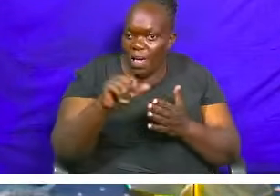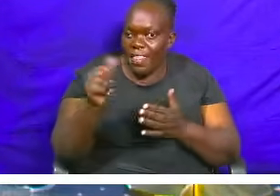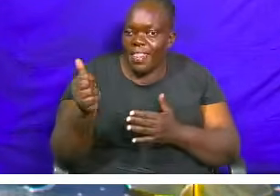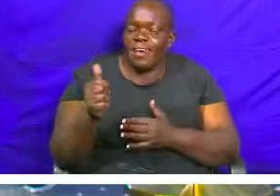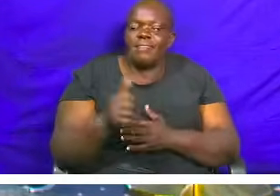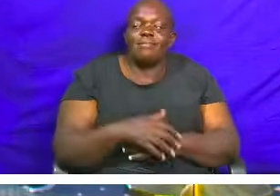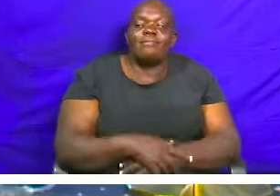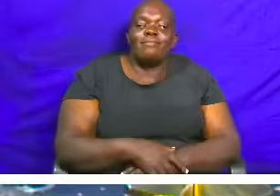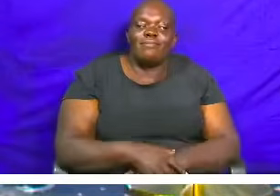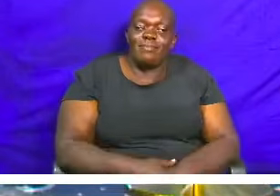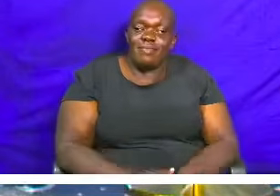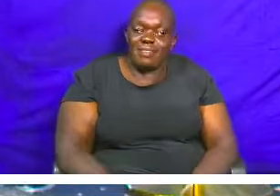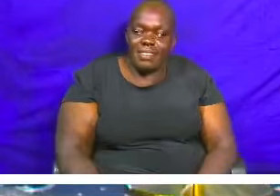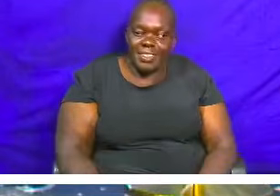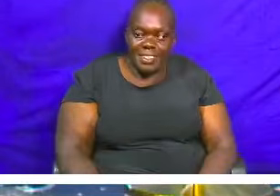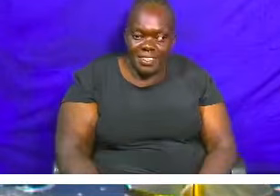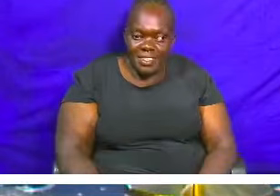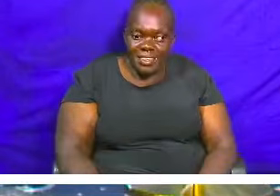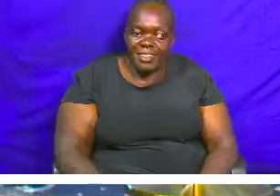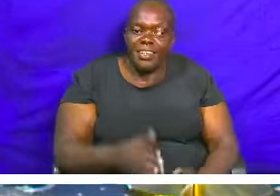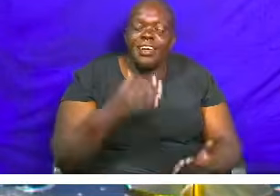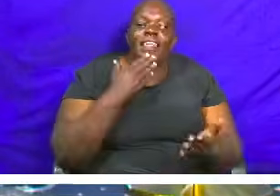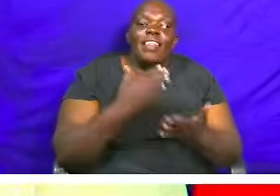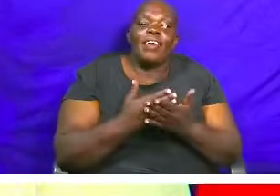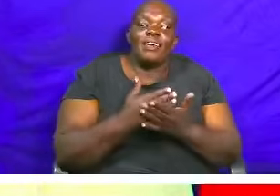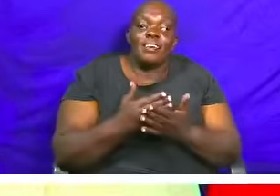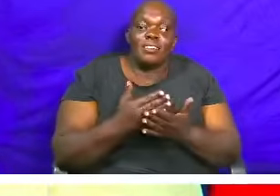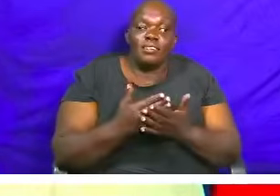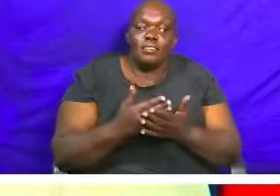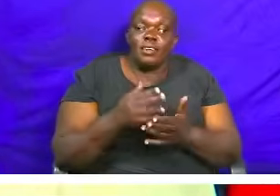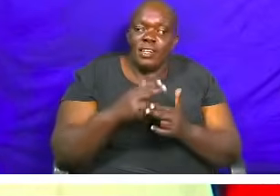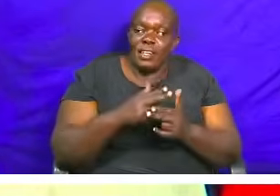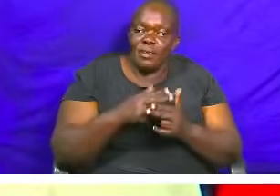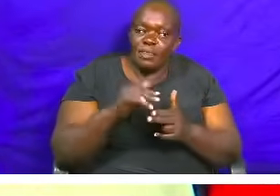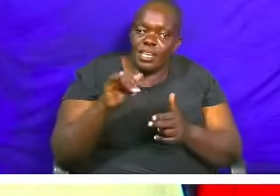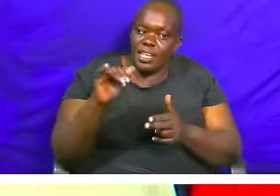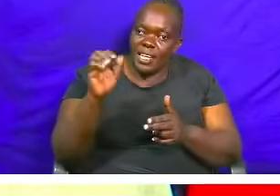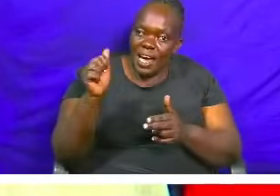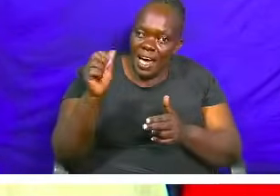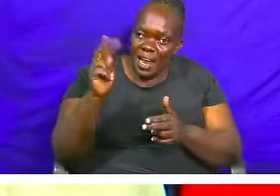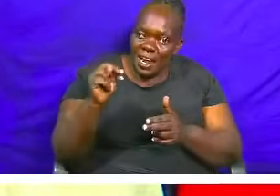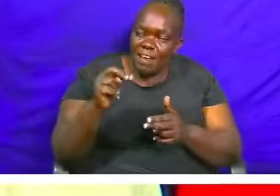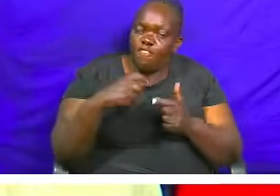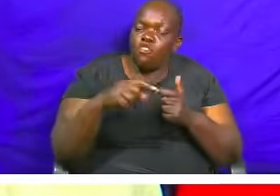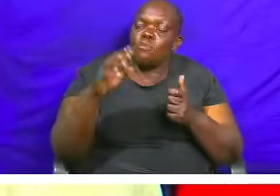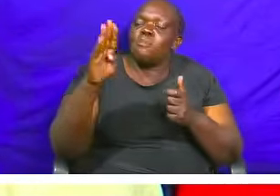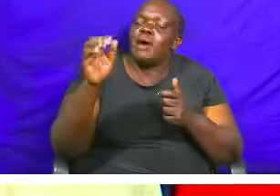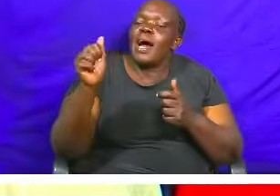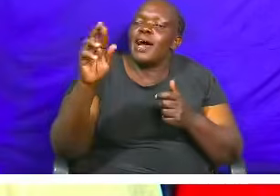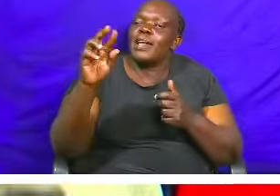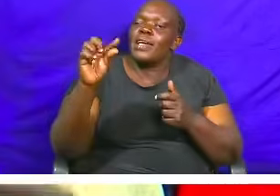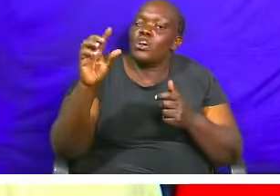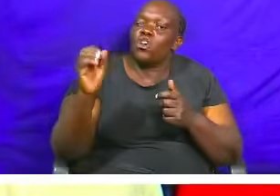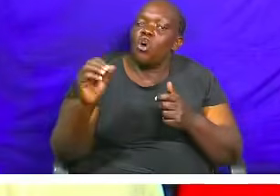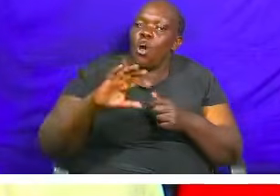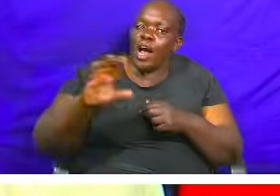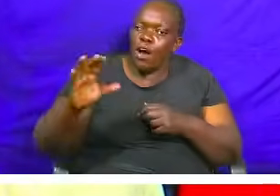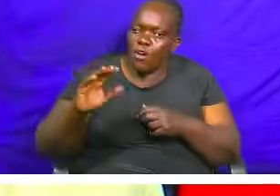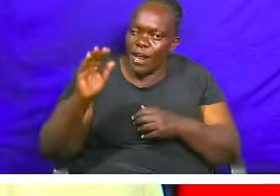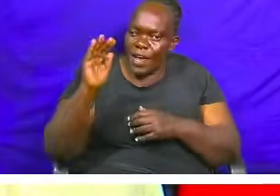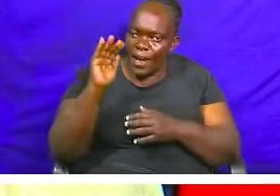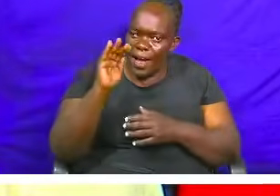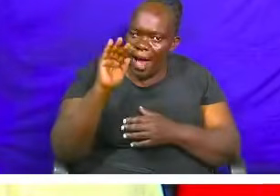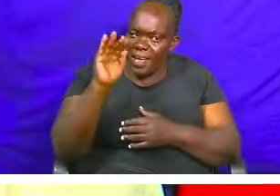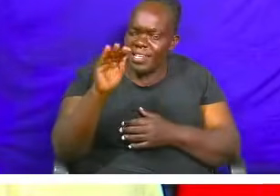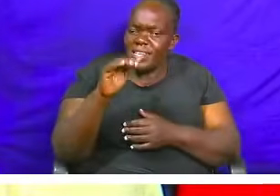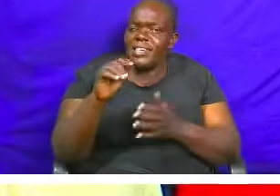protocol. Yes. Okay, thank you, Daktari. My name is Ian Bet. I'm from Baringo County. And I think my question goes to the